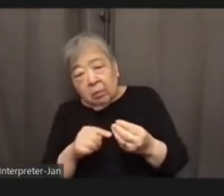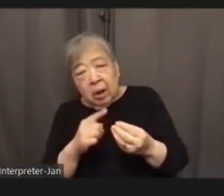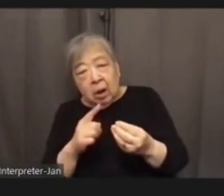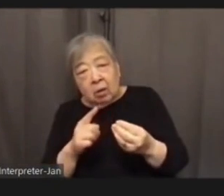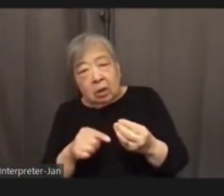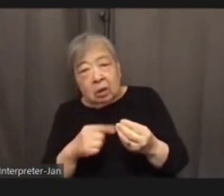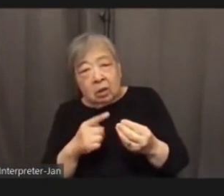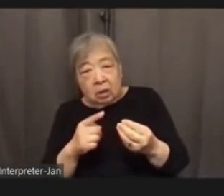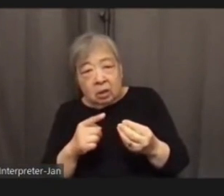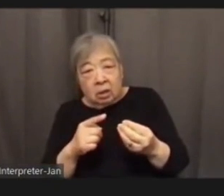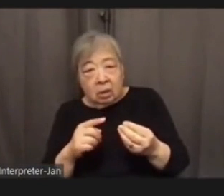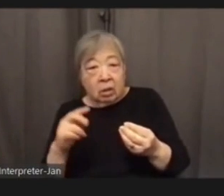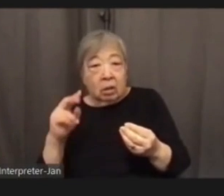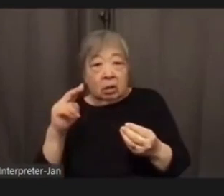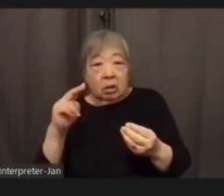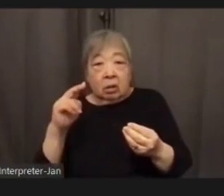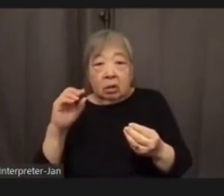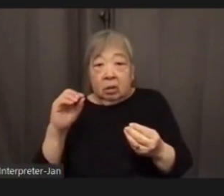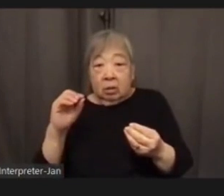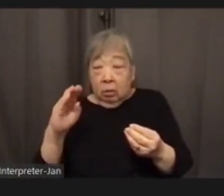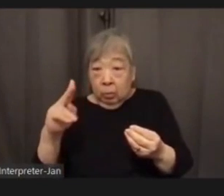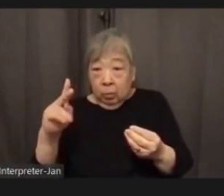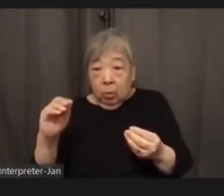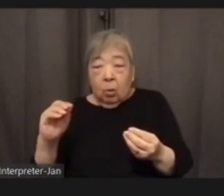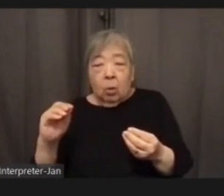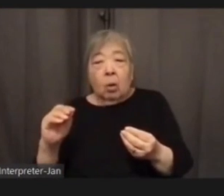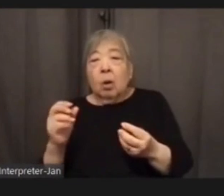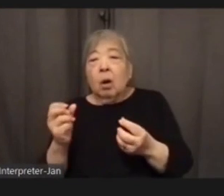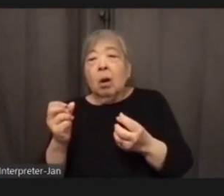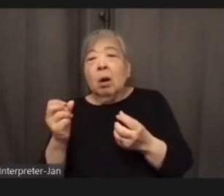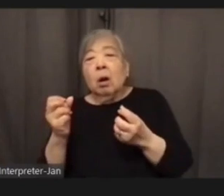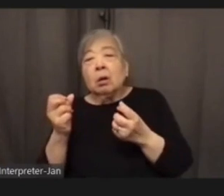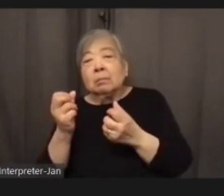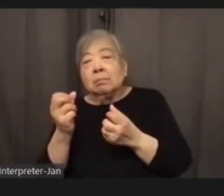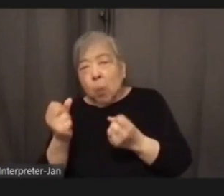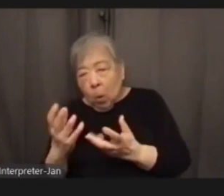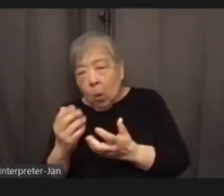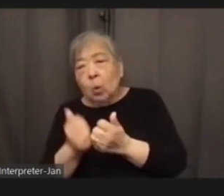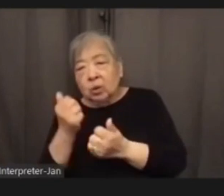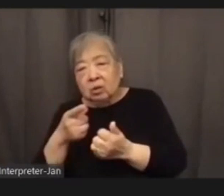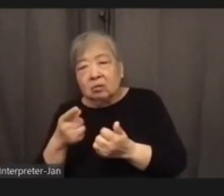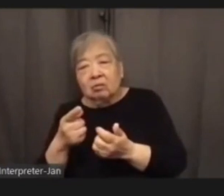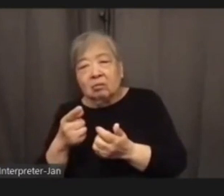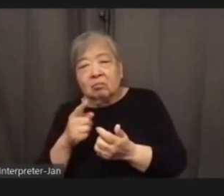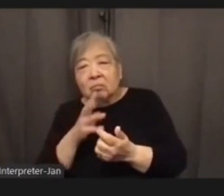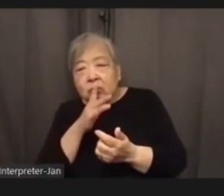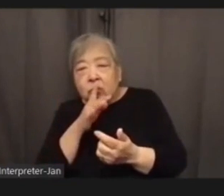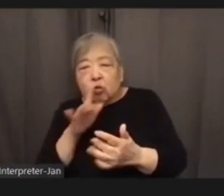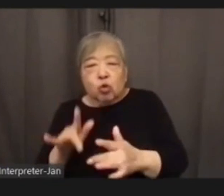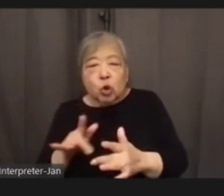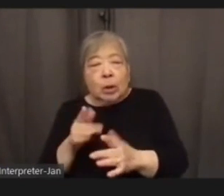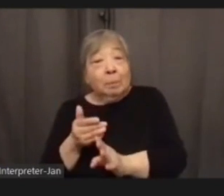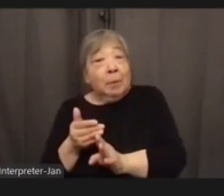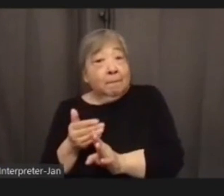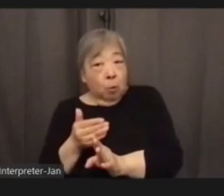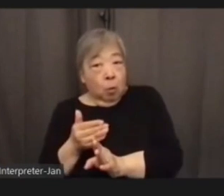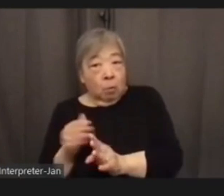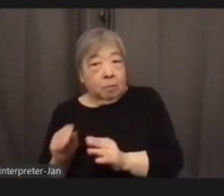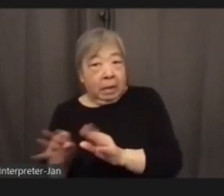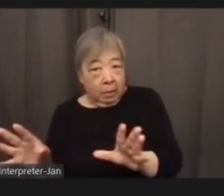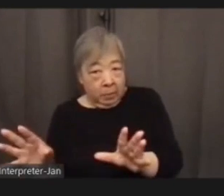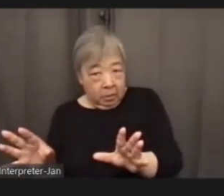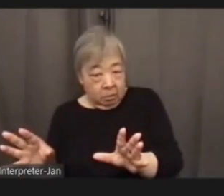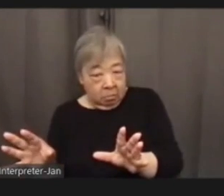Yeah, most of the things were recorded just before the pandemic. And then the editing process or